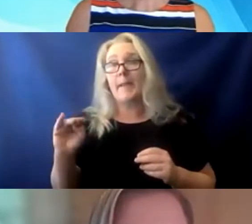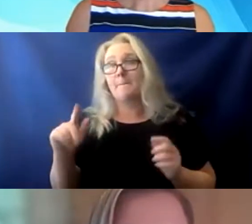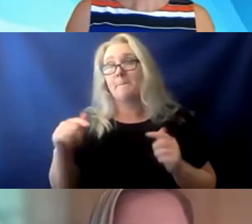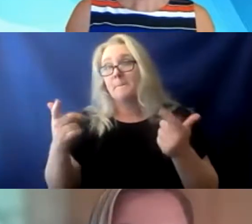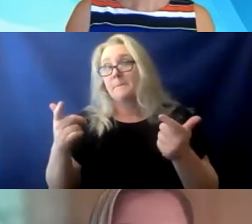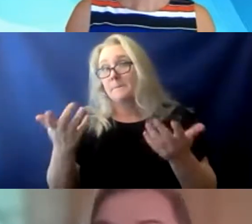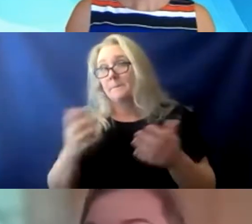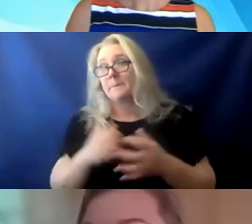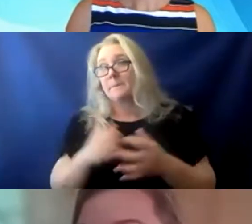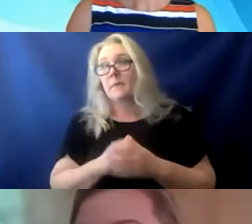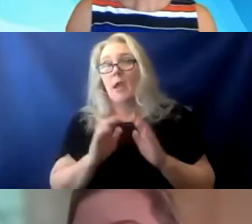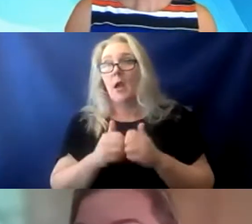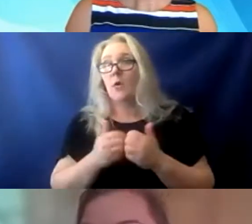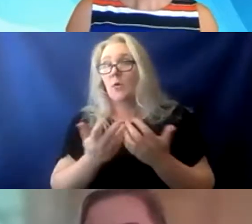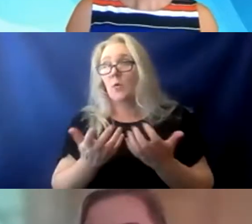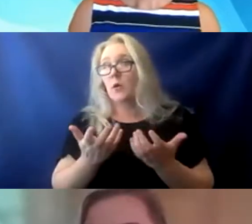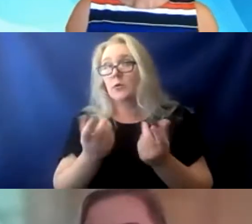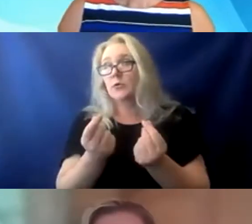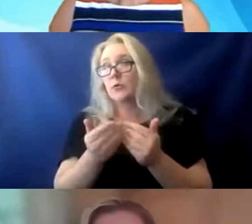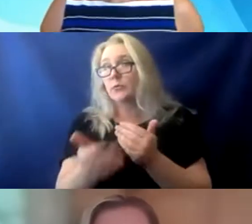about how you would like to proceed.